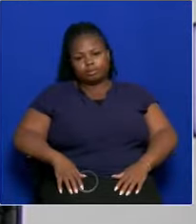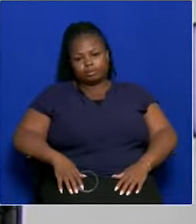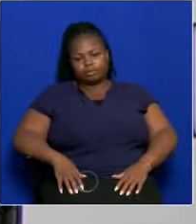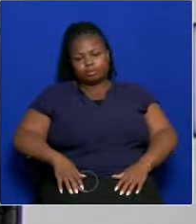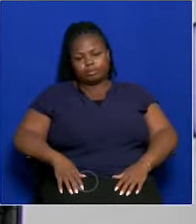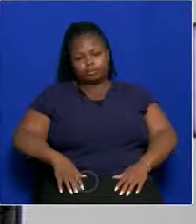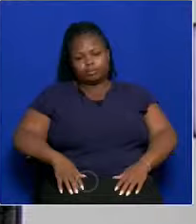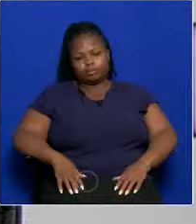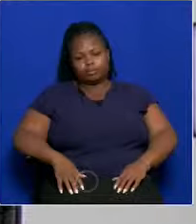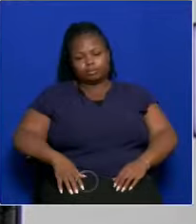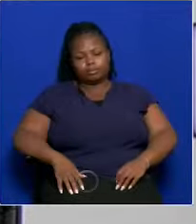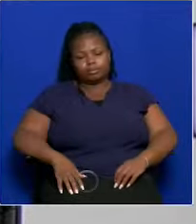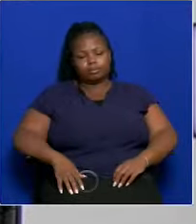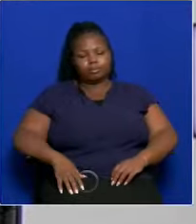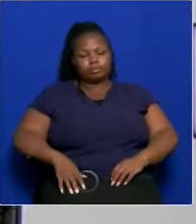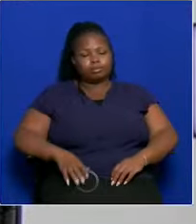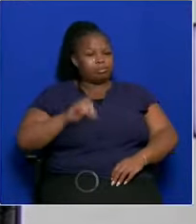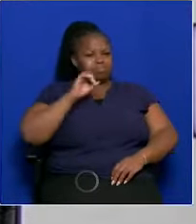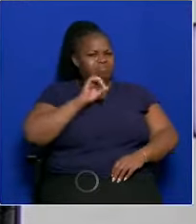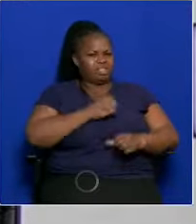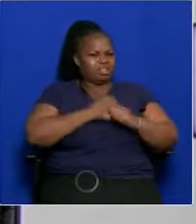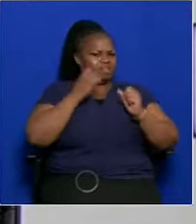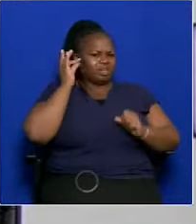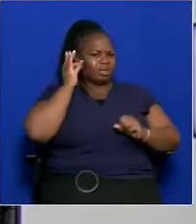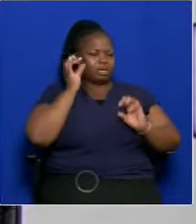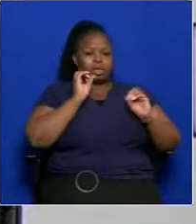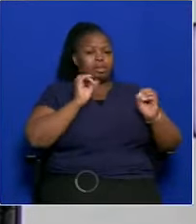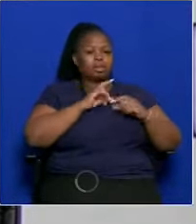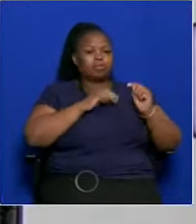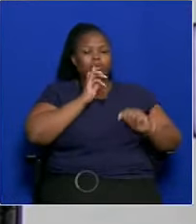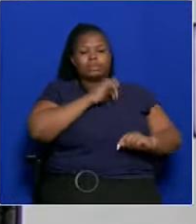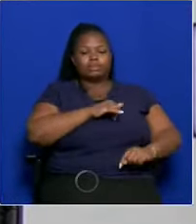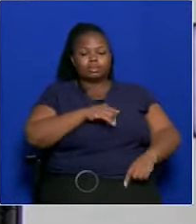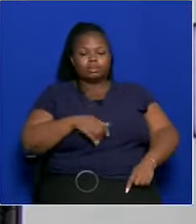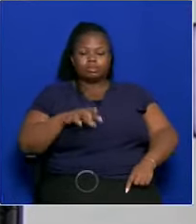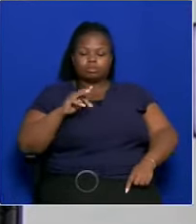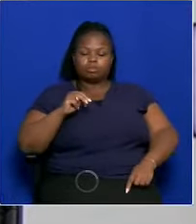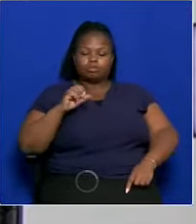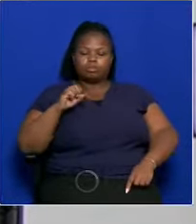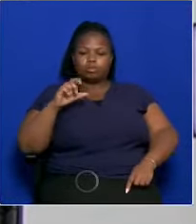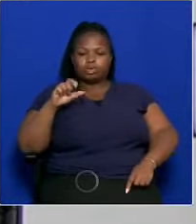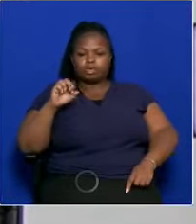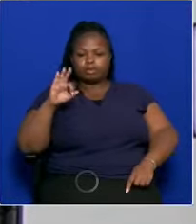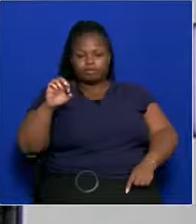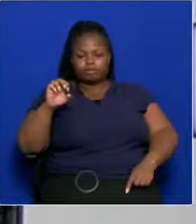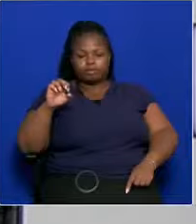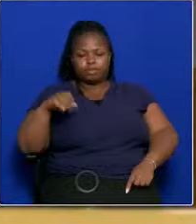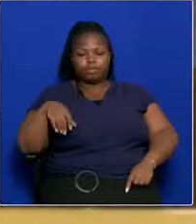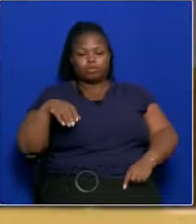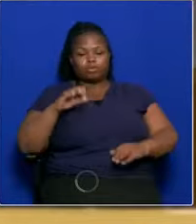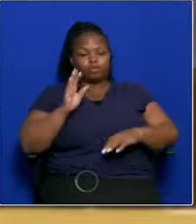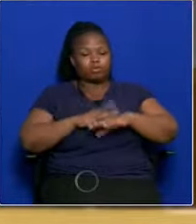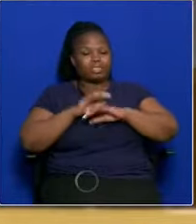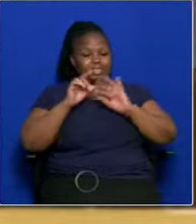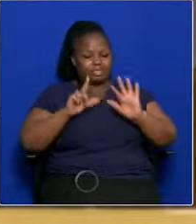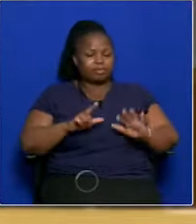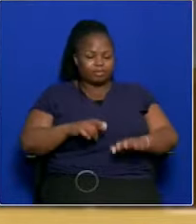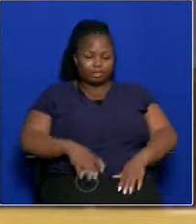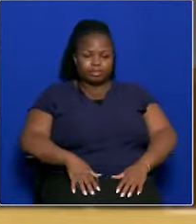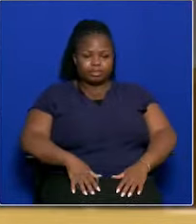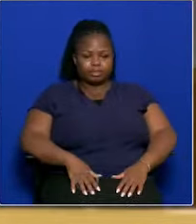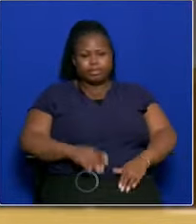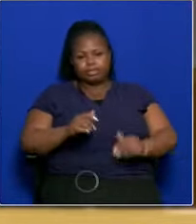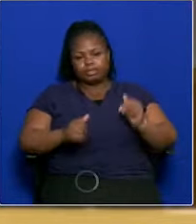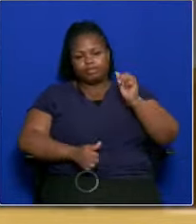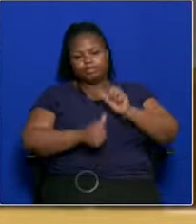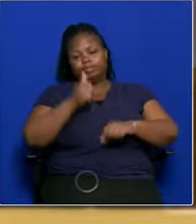I didn't even hear about it. I heard about the Molefe one on the 7th, actually. When did you first hear that